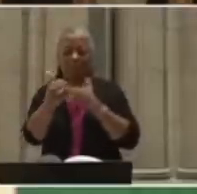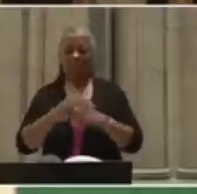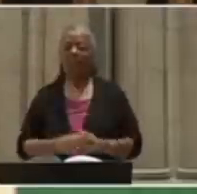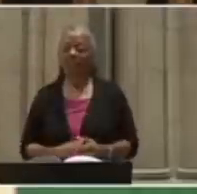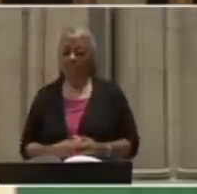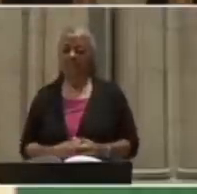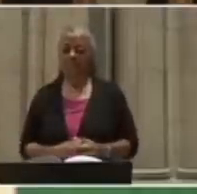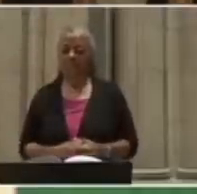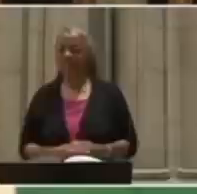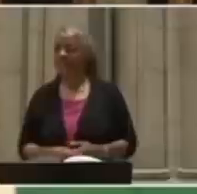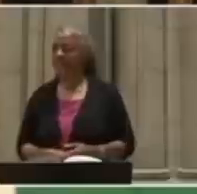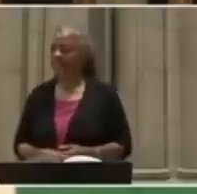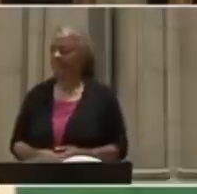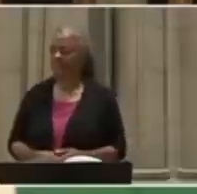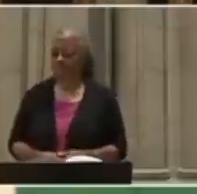always.